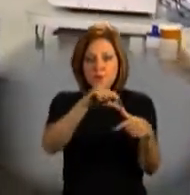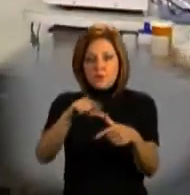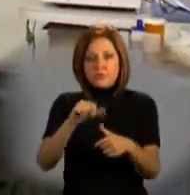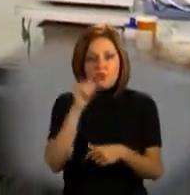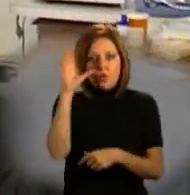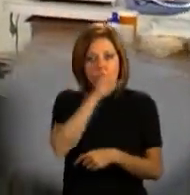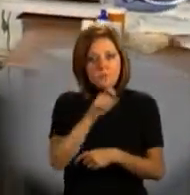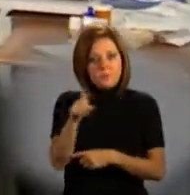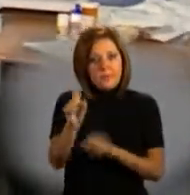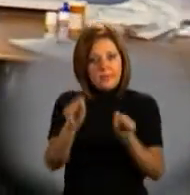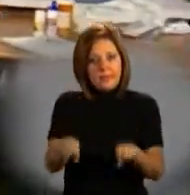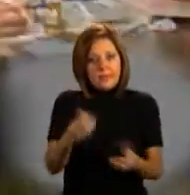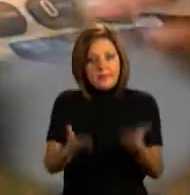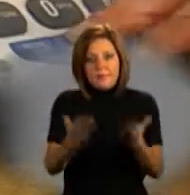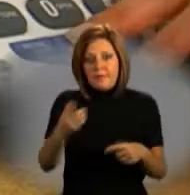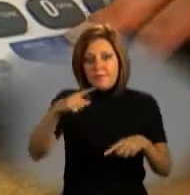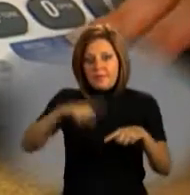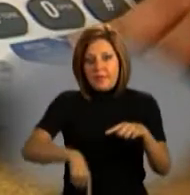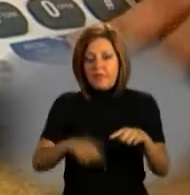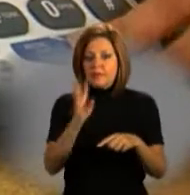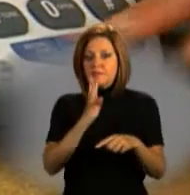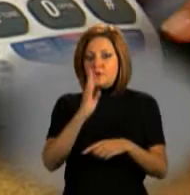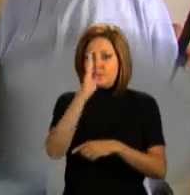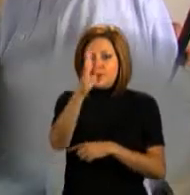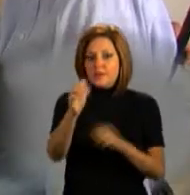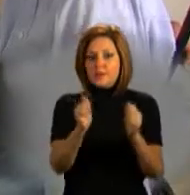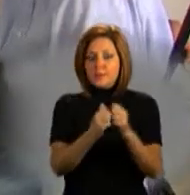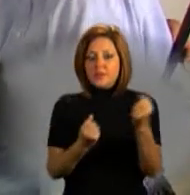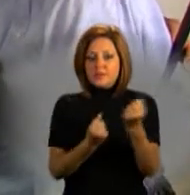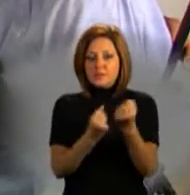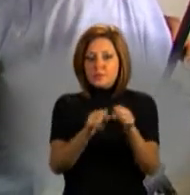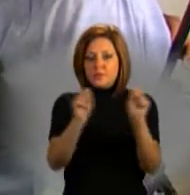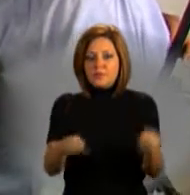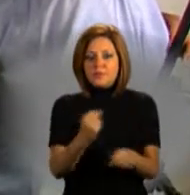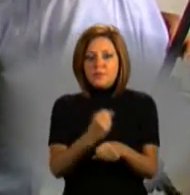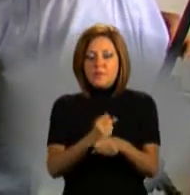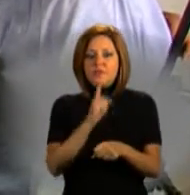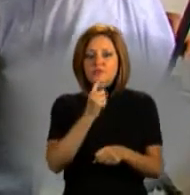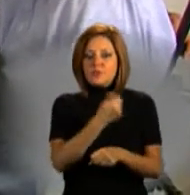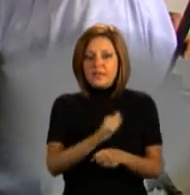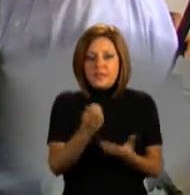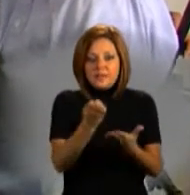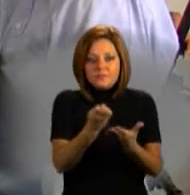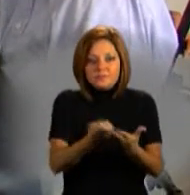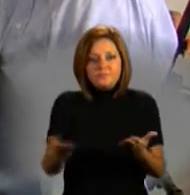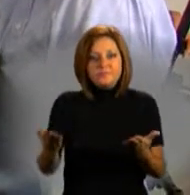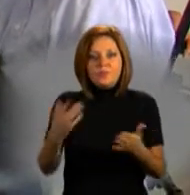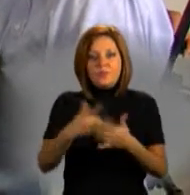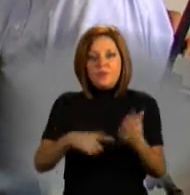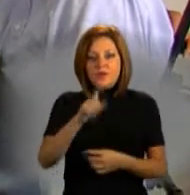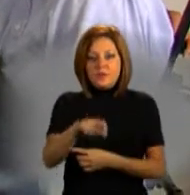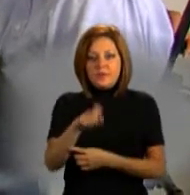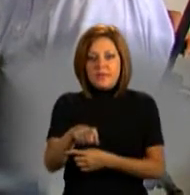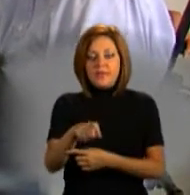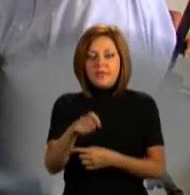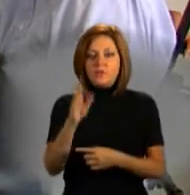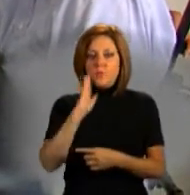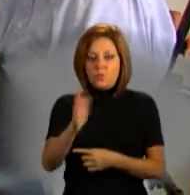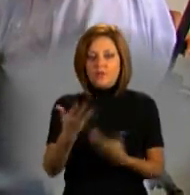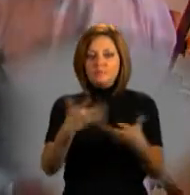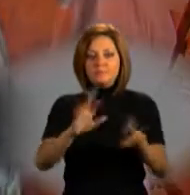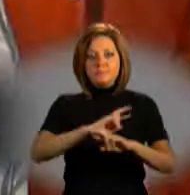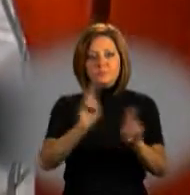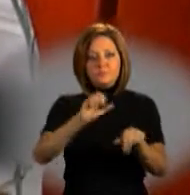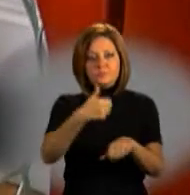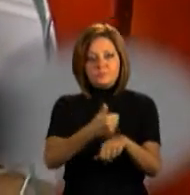hurricane, don't assume anything. Talk directly with your support systems to be sure that any supplies or assistance that you're counting on will be there when you